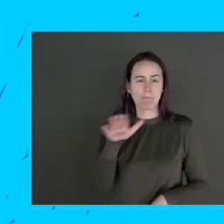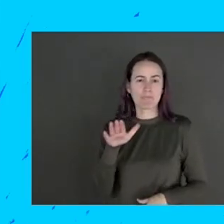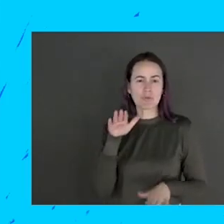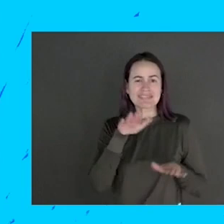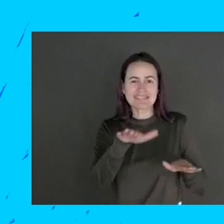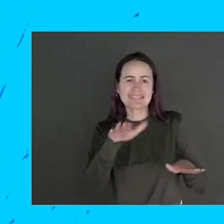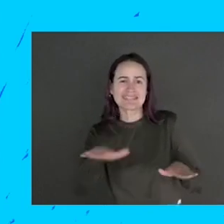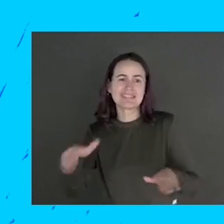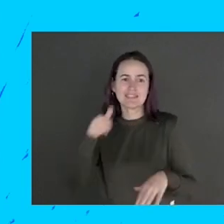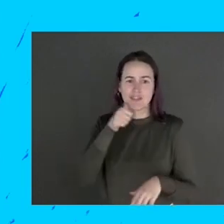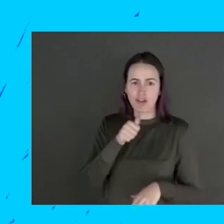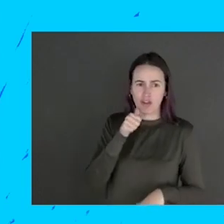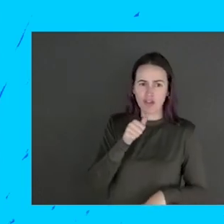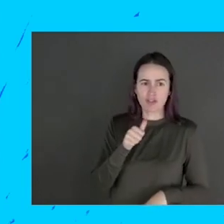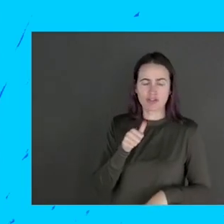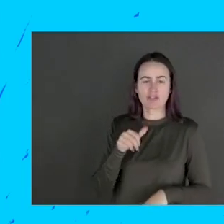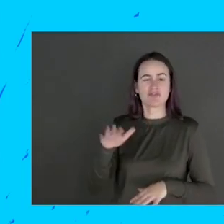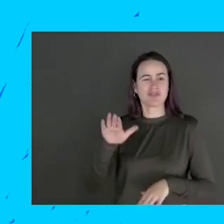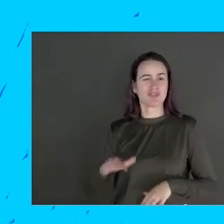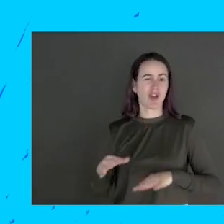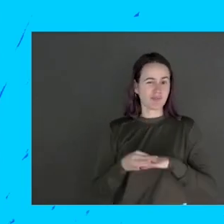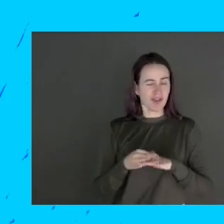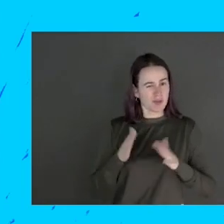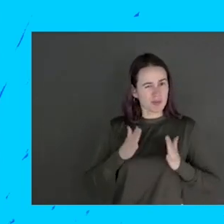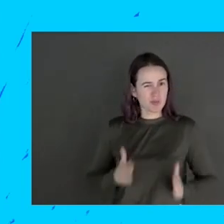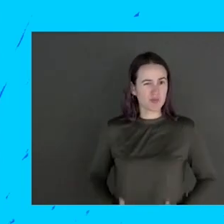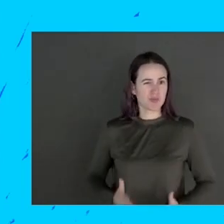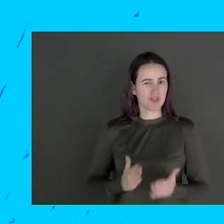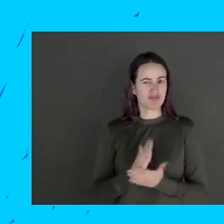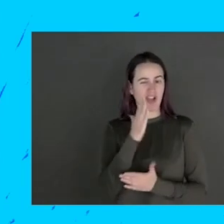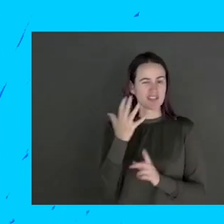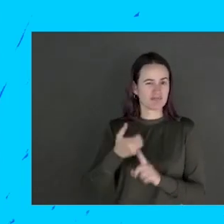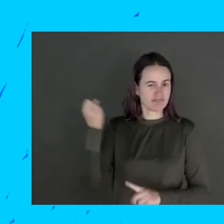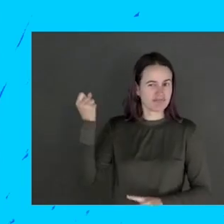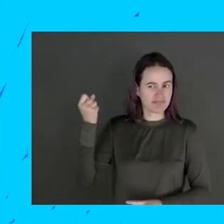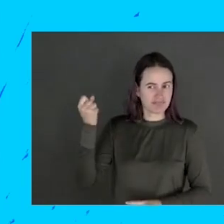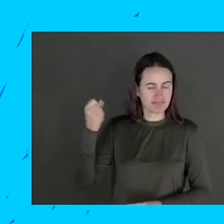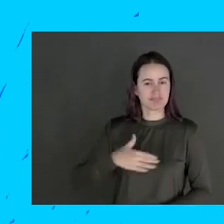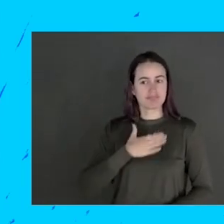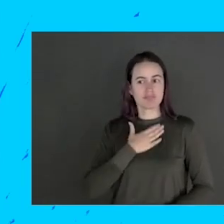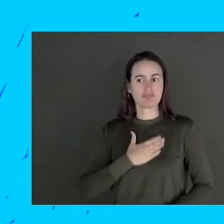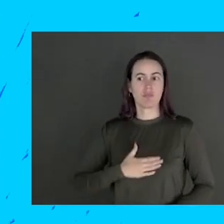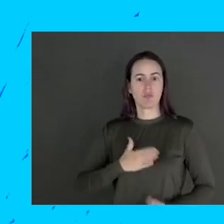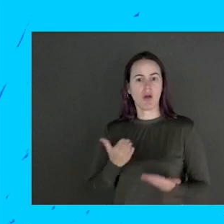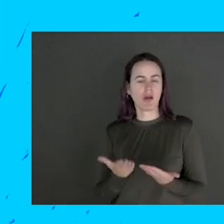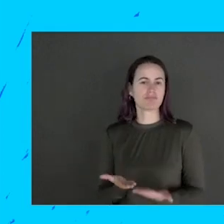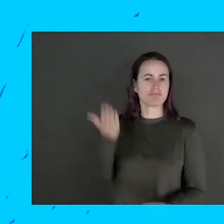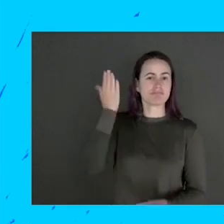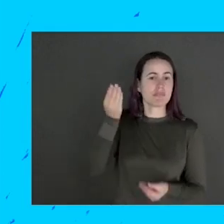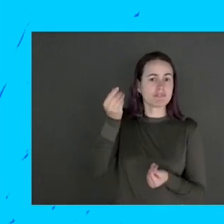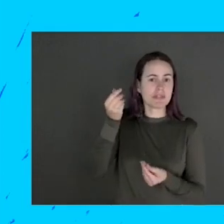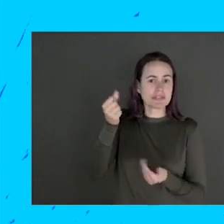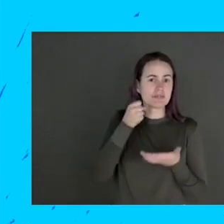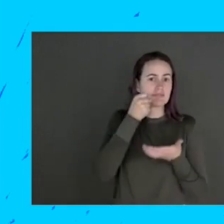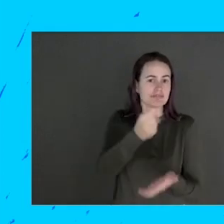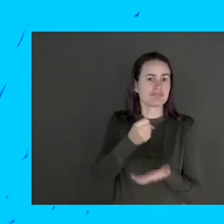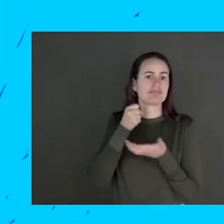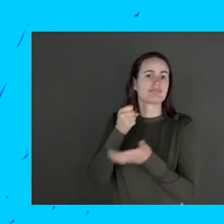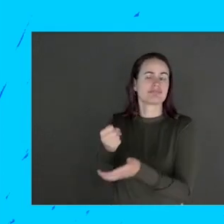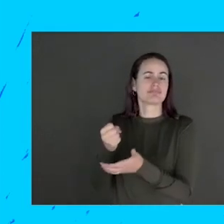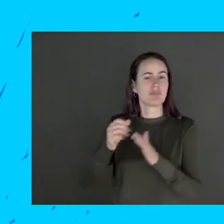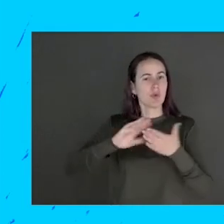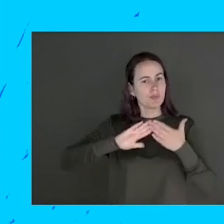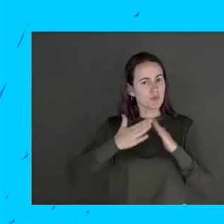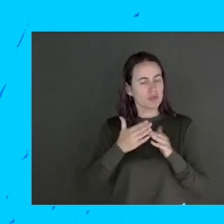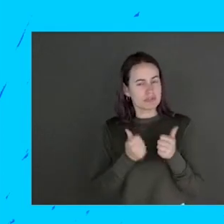rights violation to thrive. Therefore, I urge you to increase sustainable funding for community-led organizations to empower them